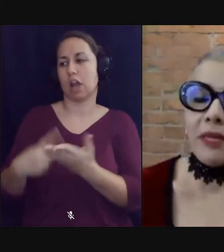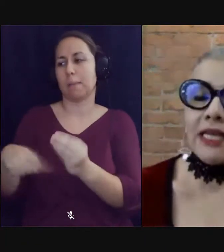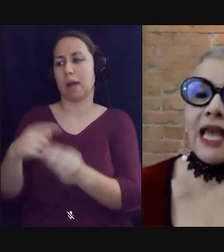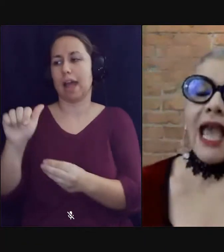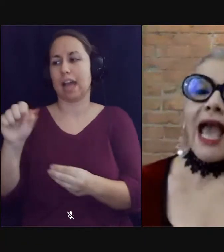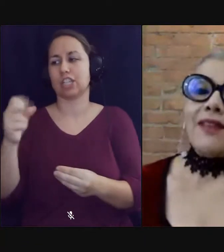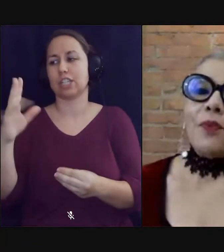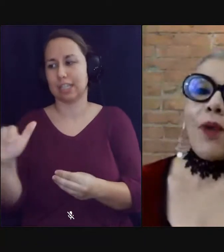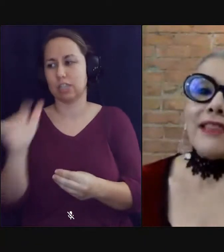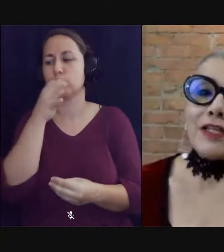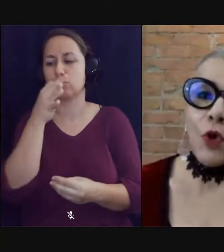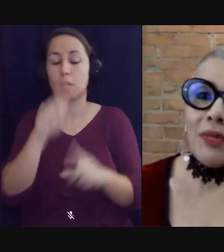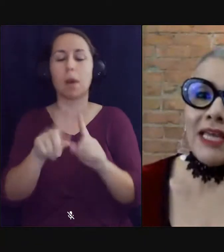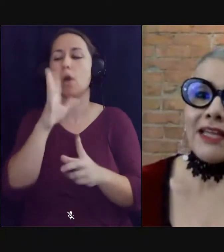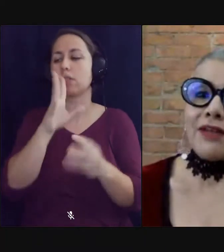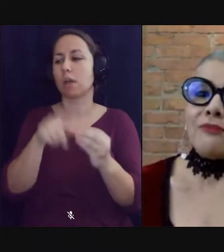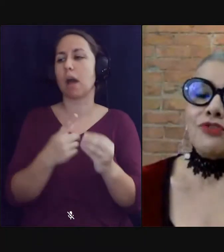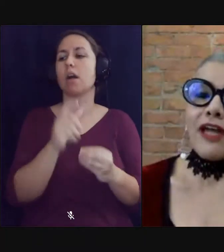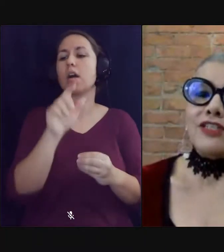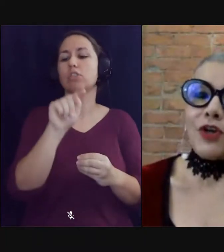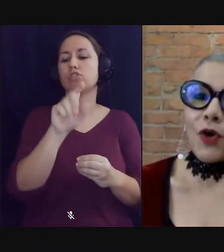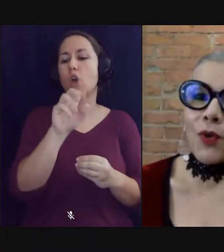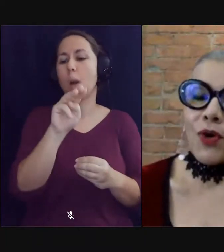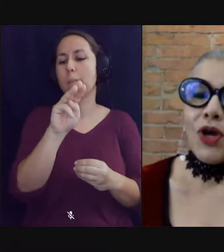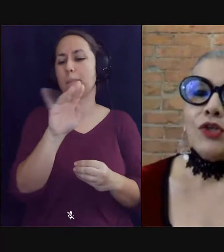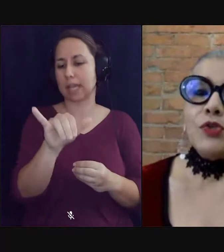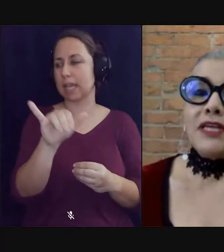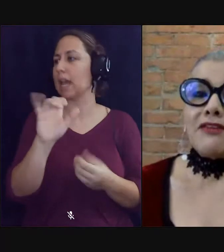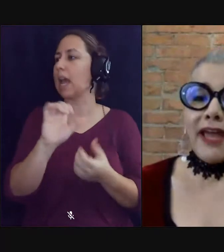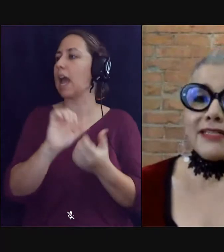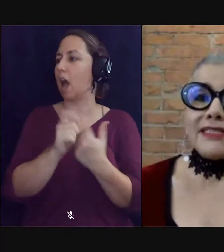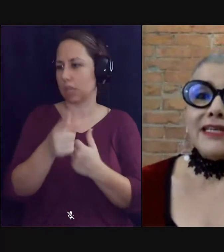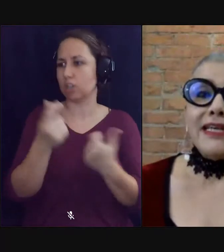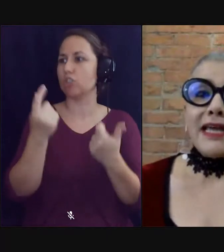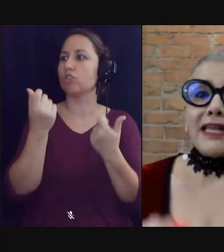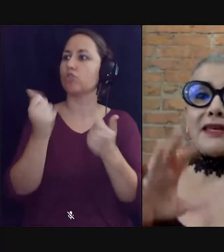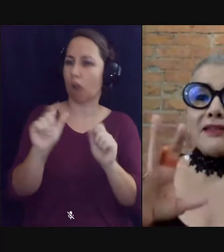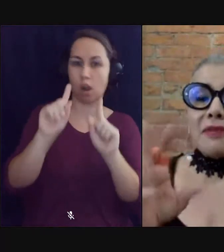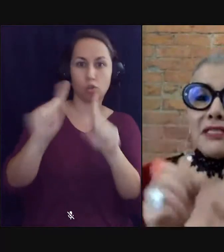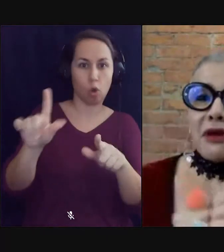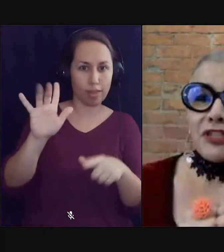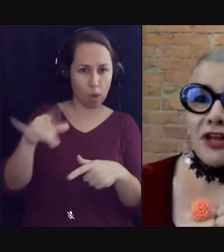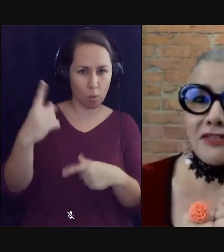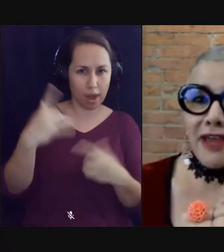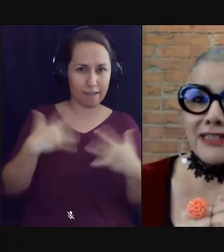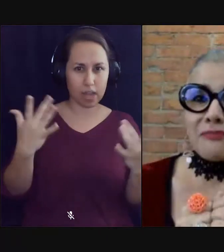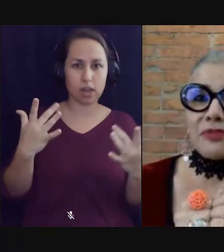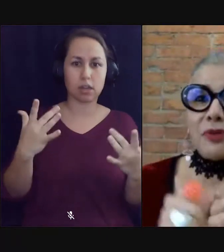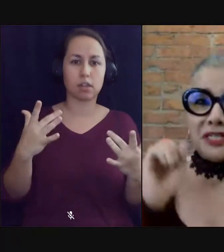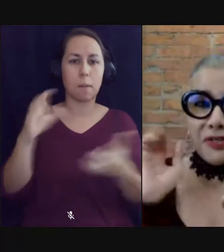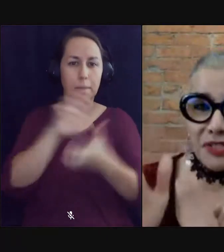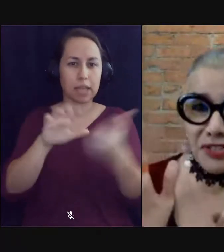about Tommy and the way that Tommy tried to go to the event, that the mixed martial arts